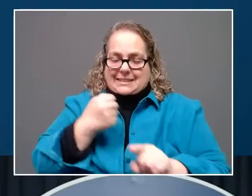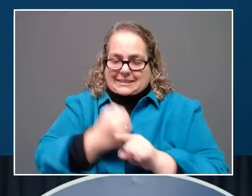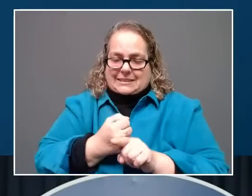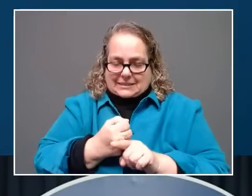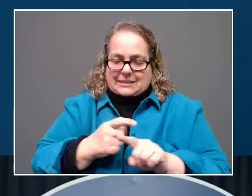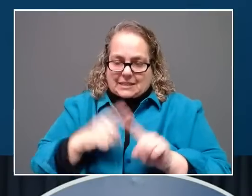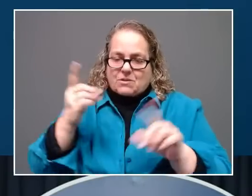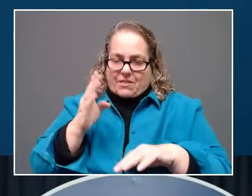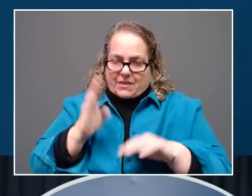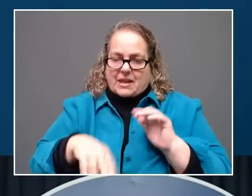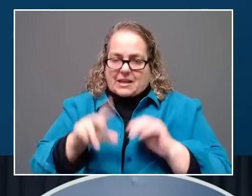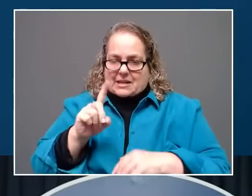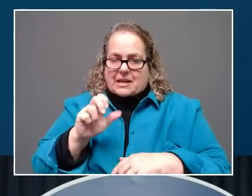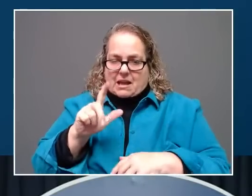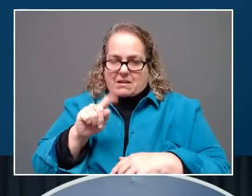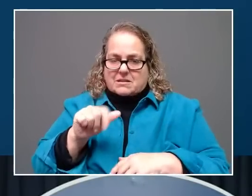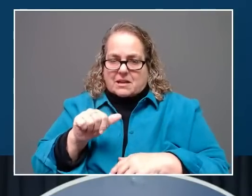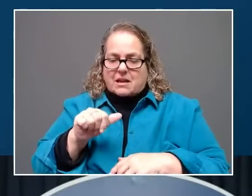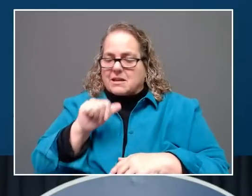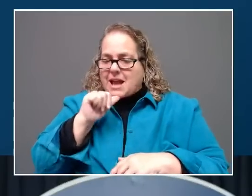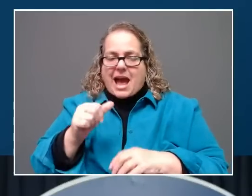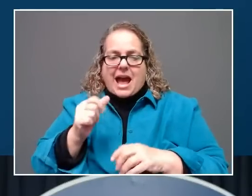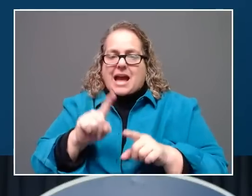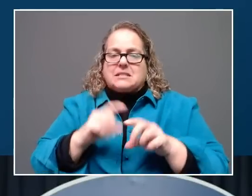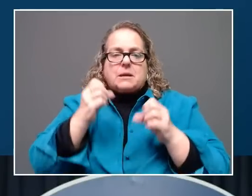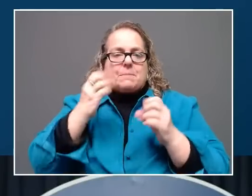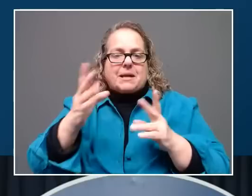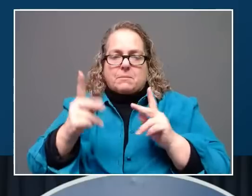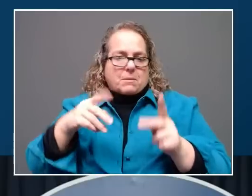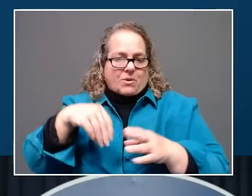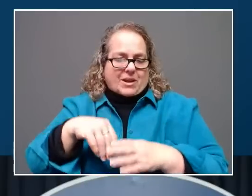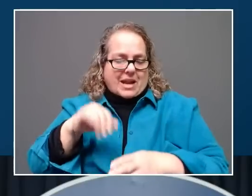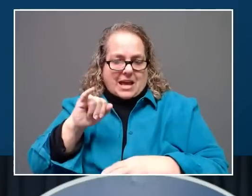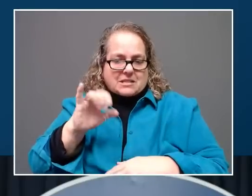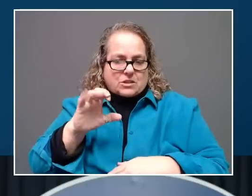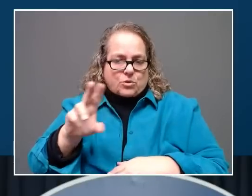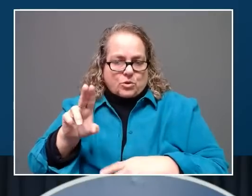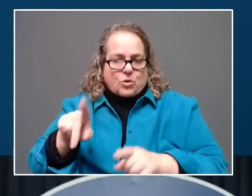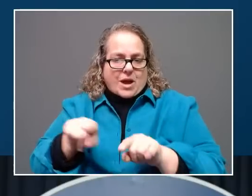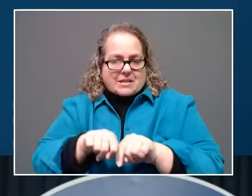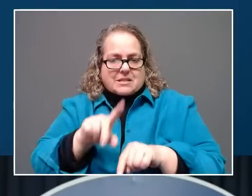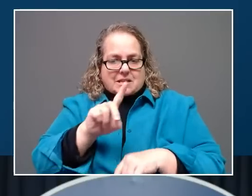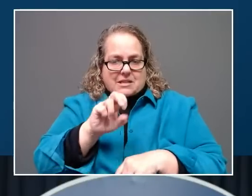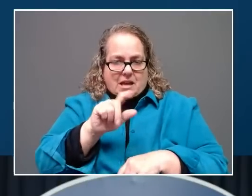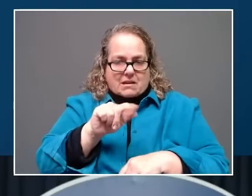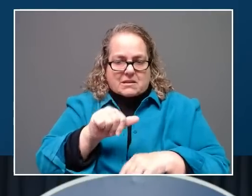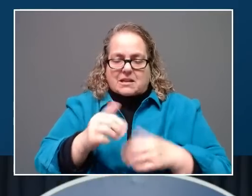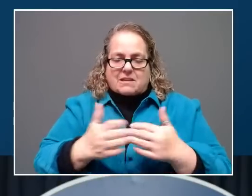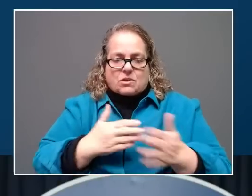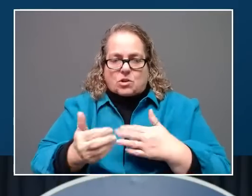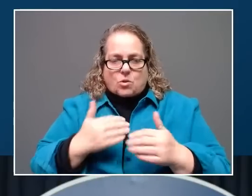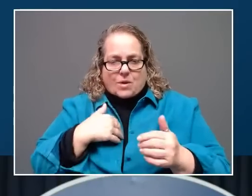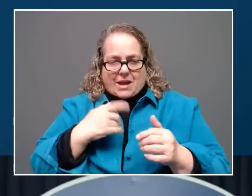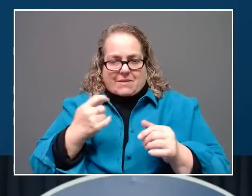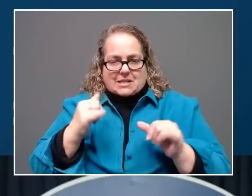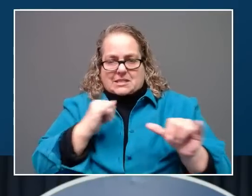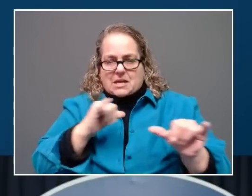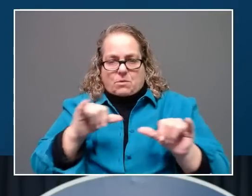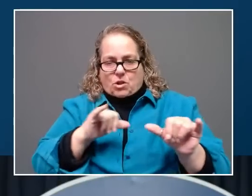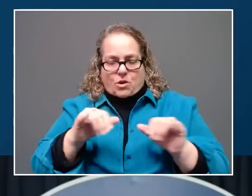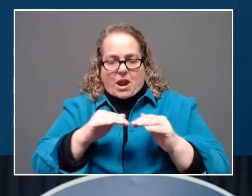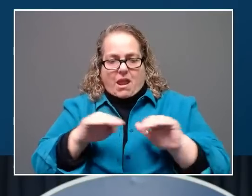And we didn't have as many people in the ICU as Delta, even though we had similar levels of overall